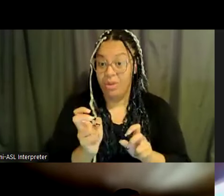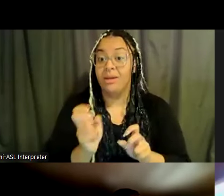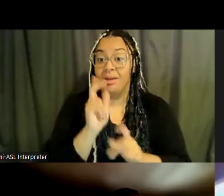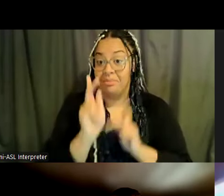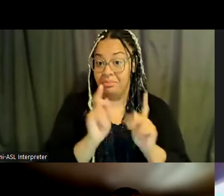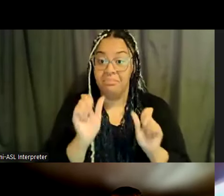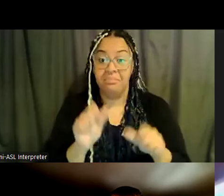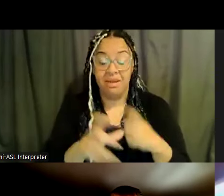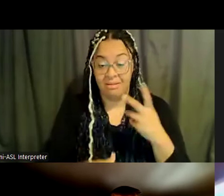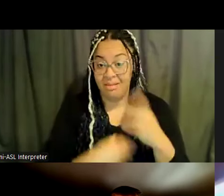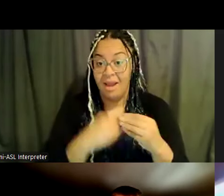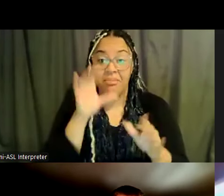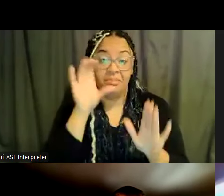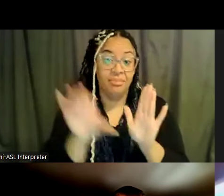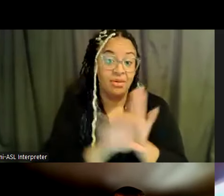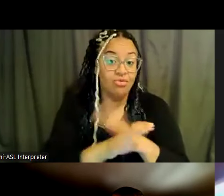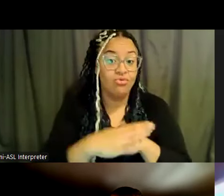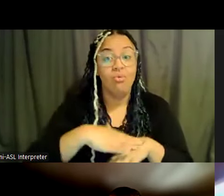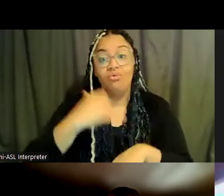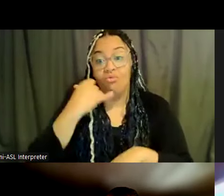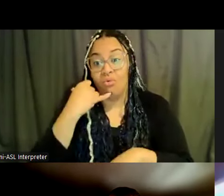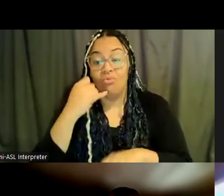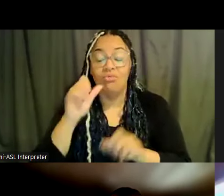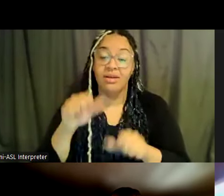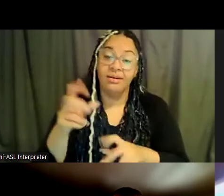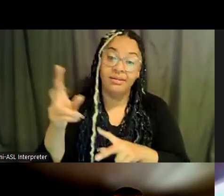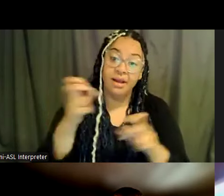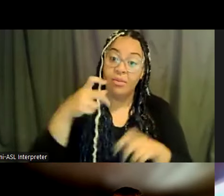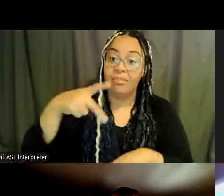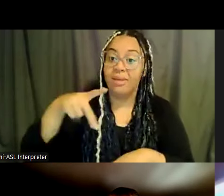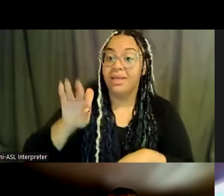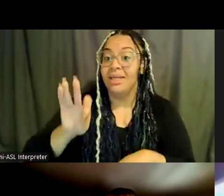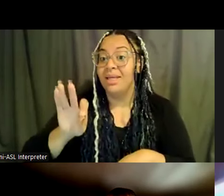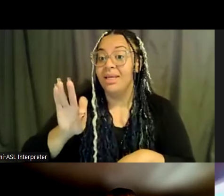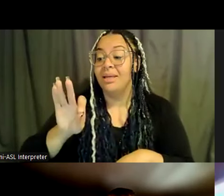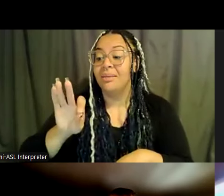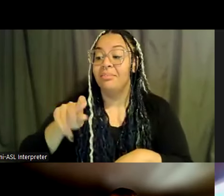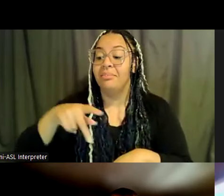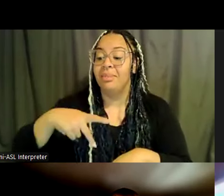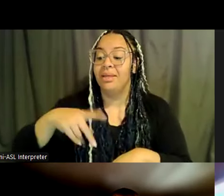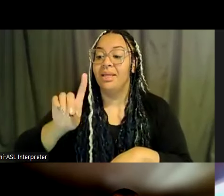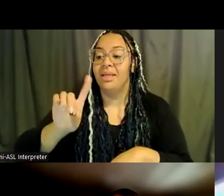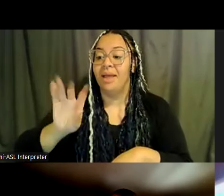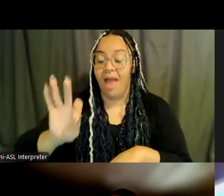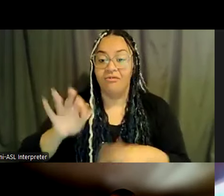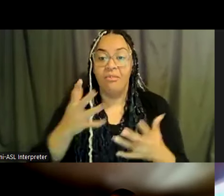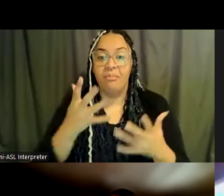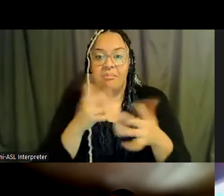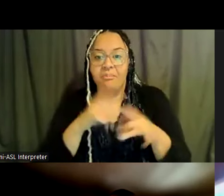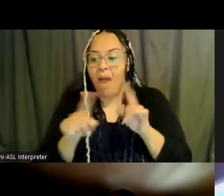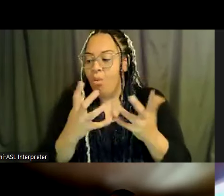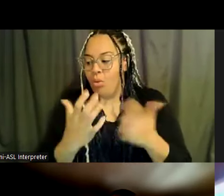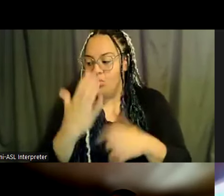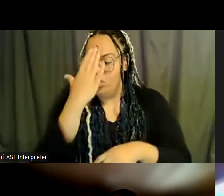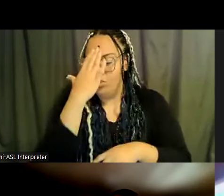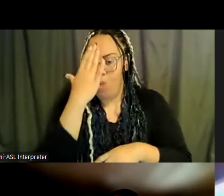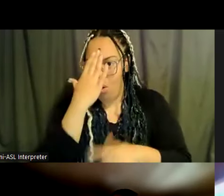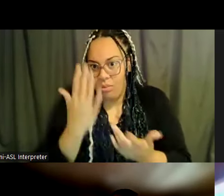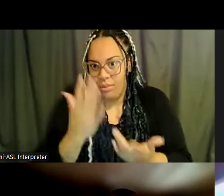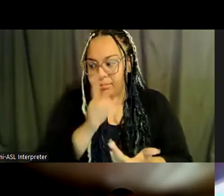put a picture on their phone. They can download it as a PDF, but want to let you know that that's something out there that we really need